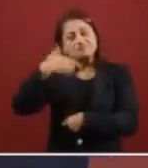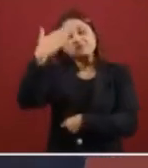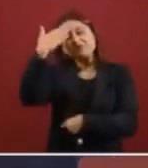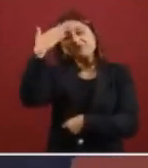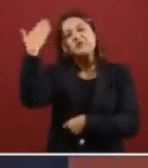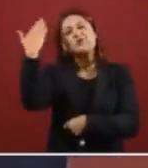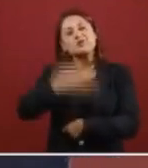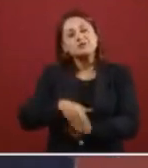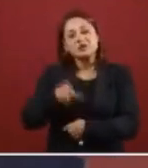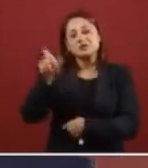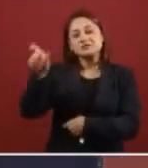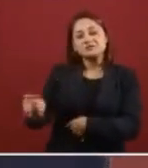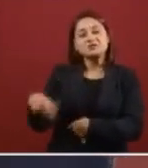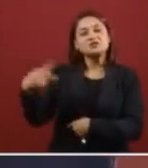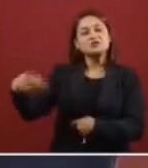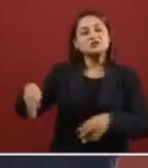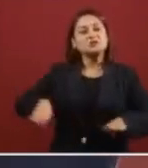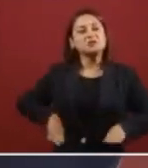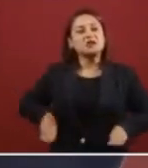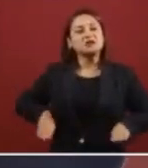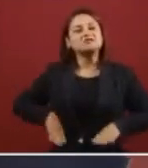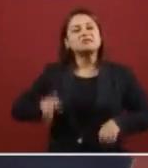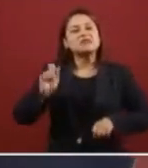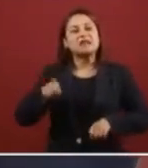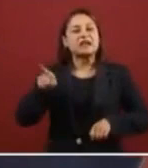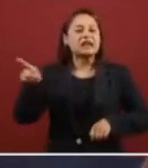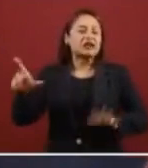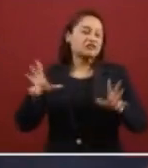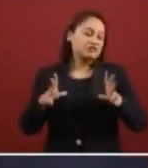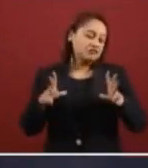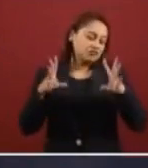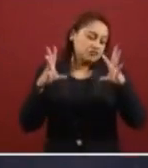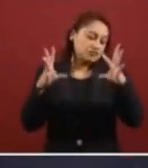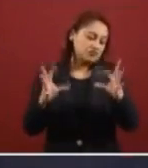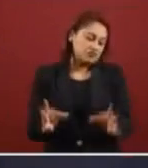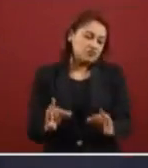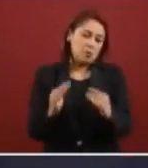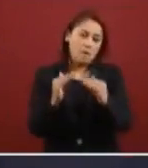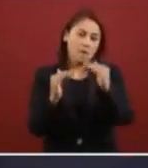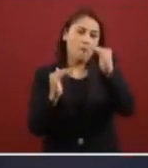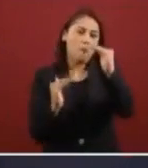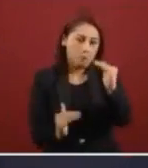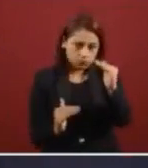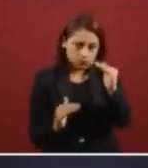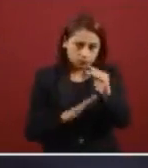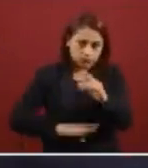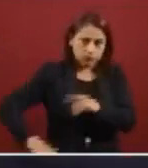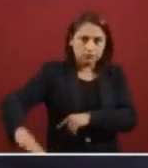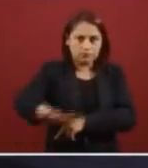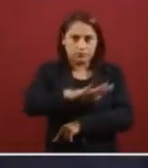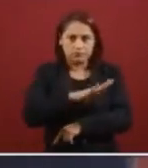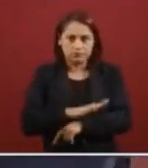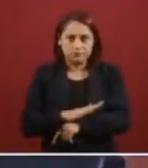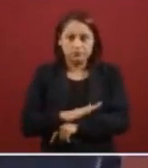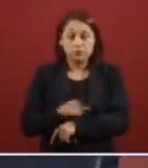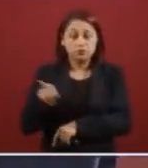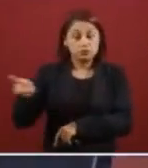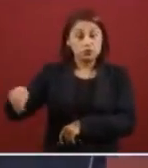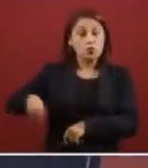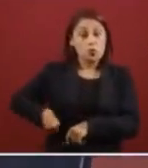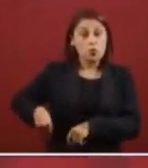desigualdad moderna. He is the father of modern inequality, Carlos